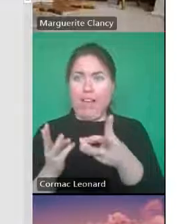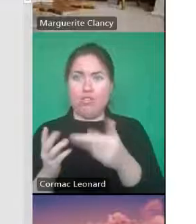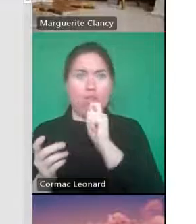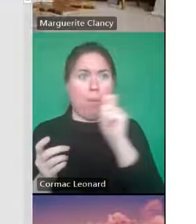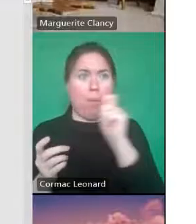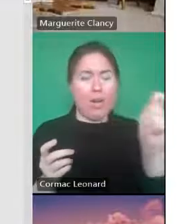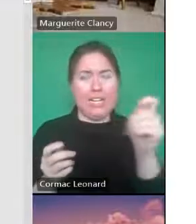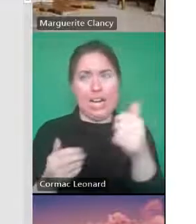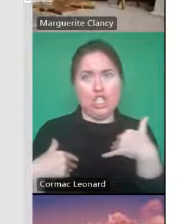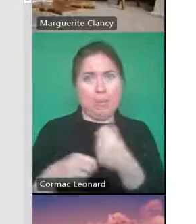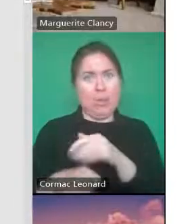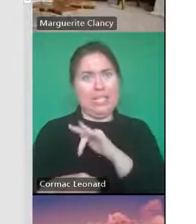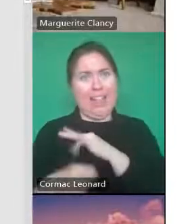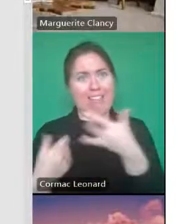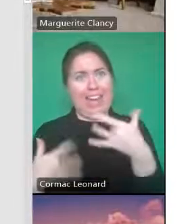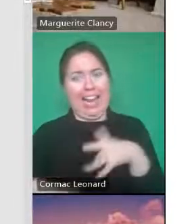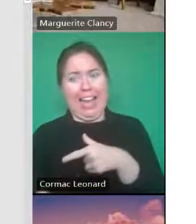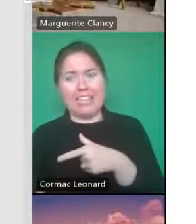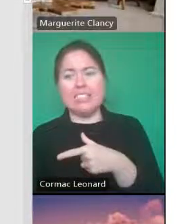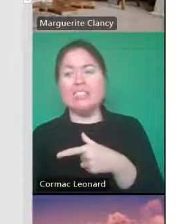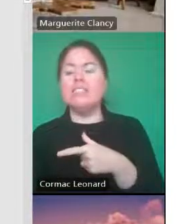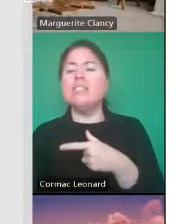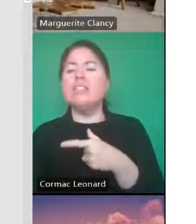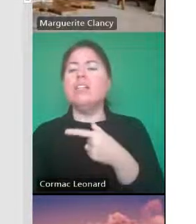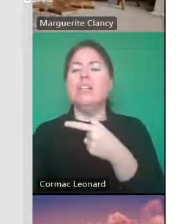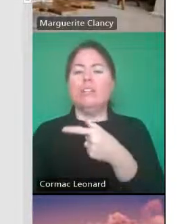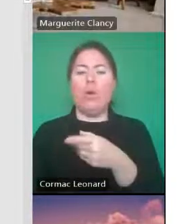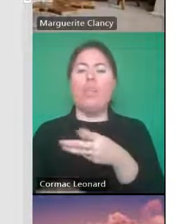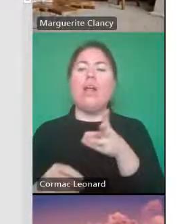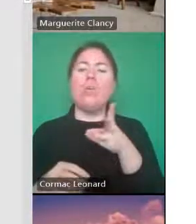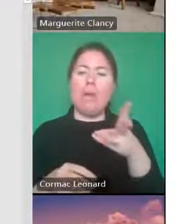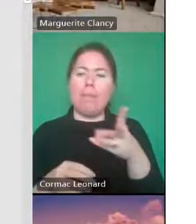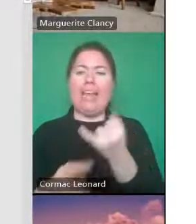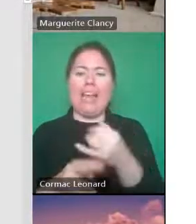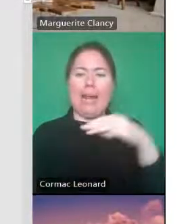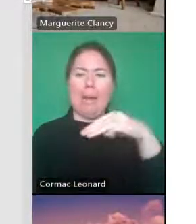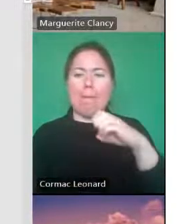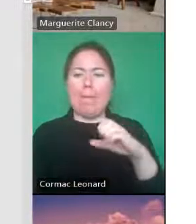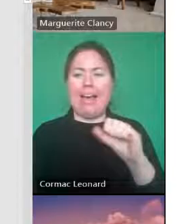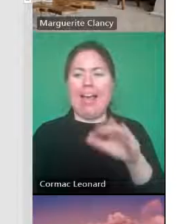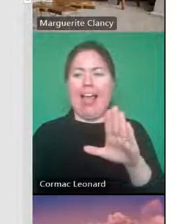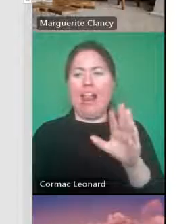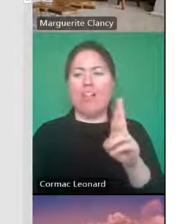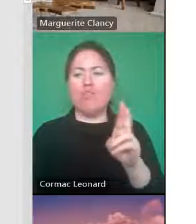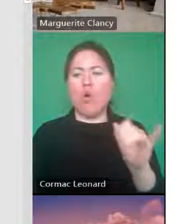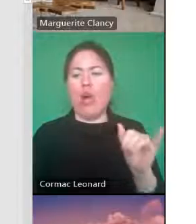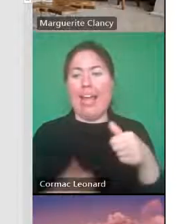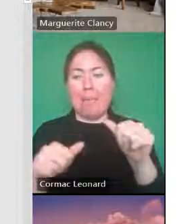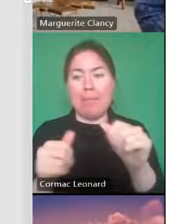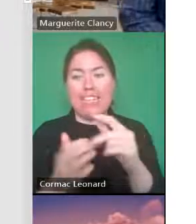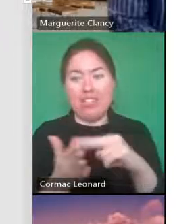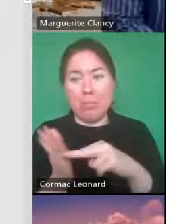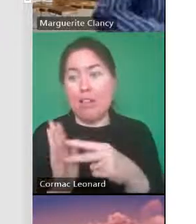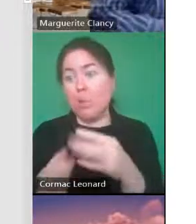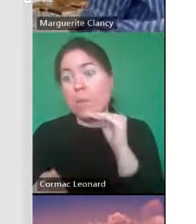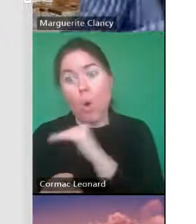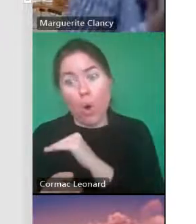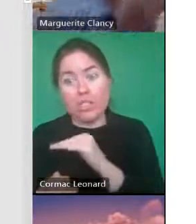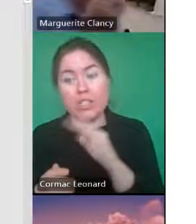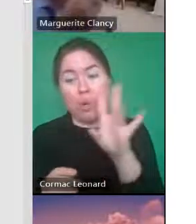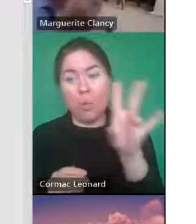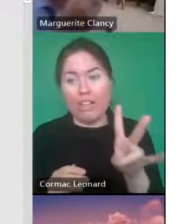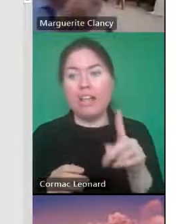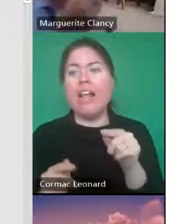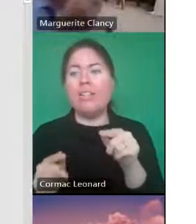and work with people in those situations will be under the McElroy implementation plan. So it's a very important question, and it's one that